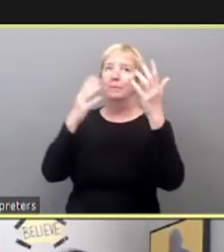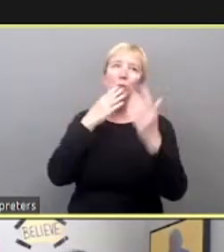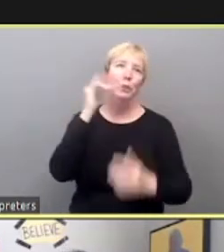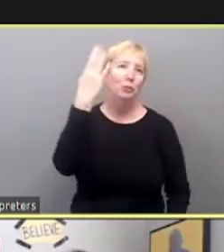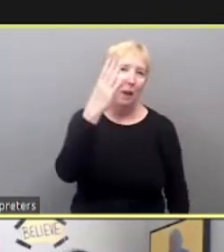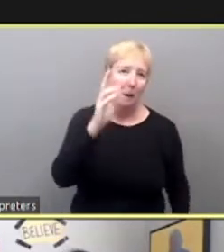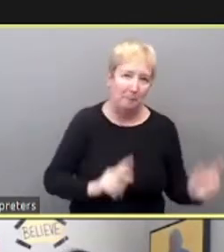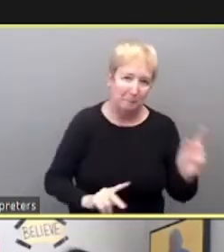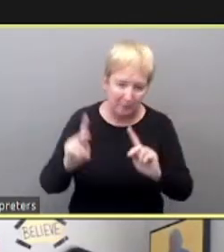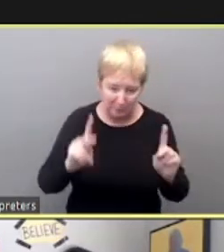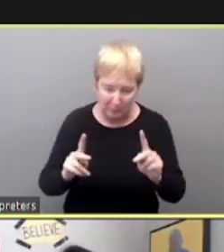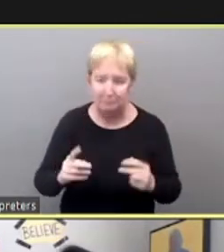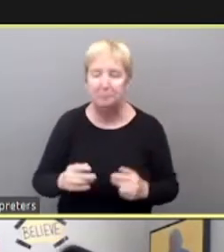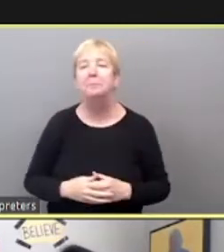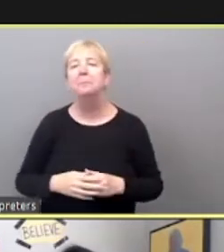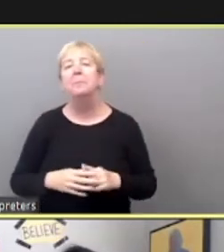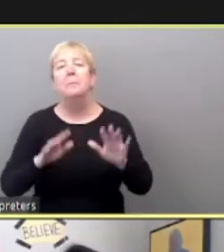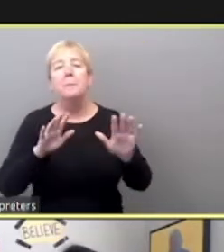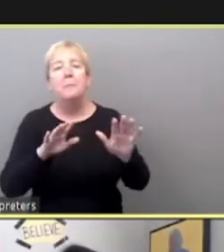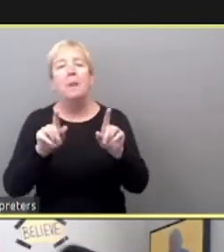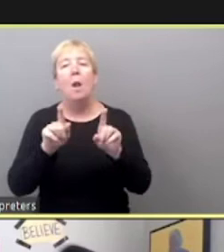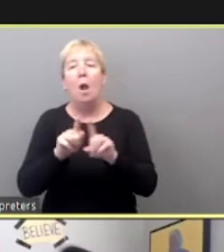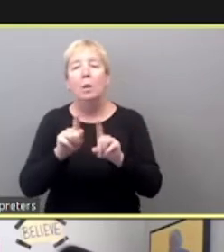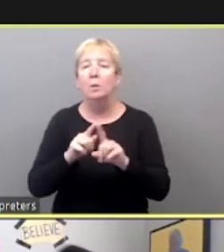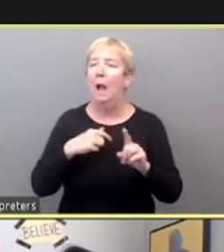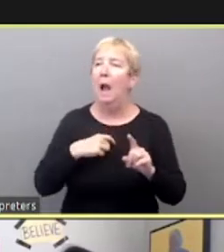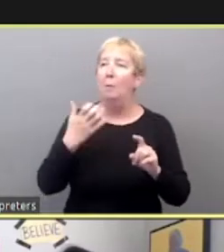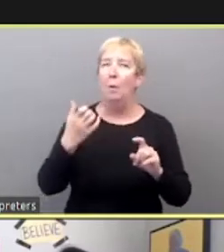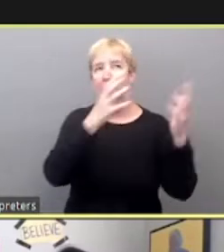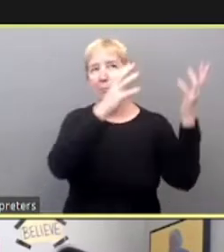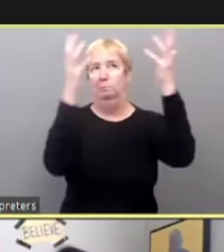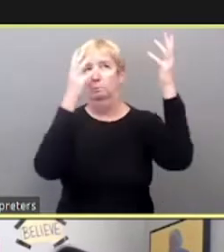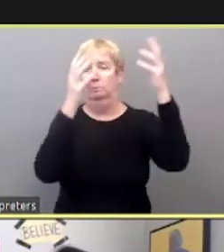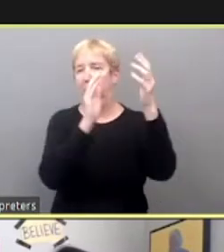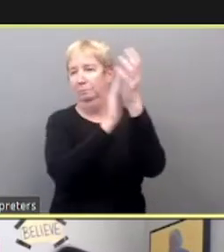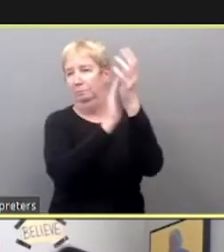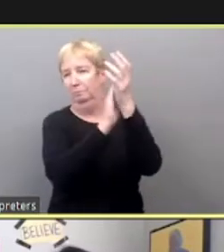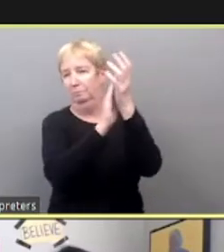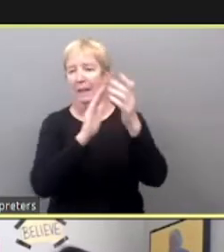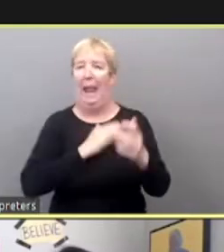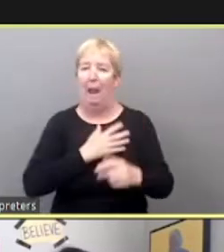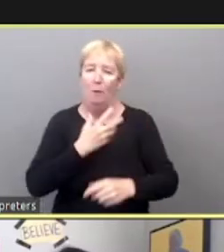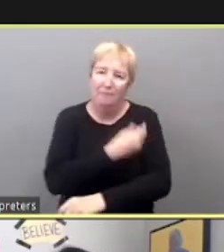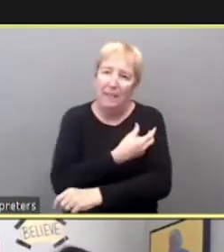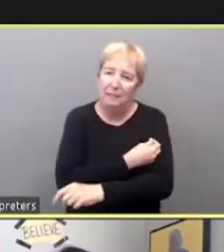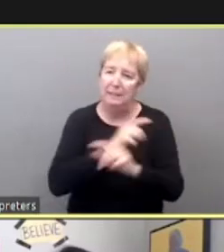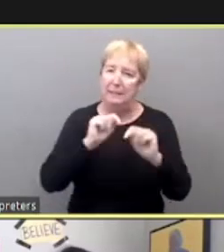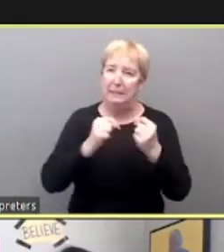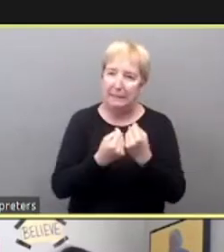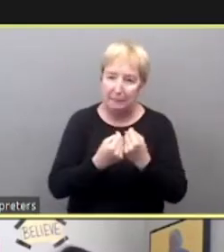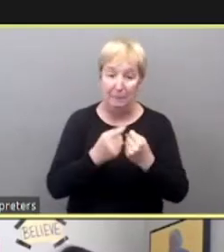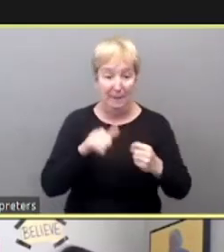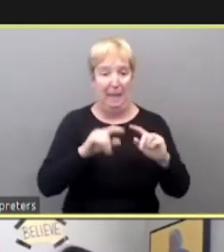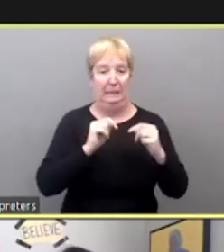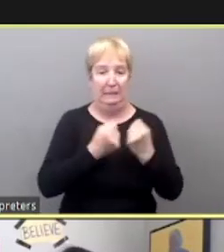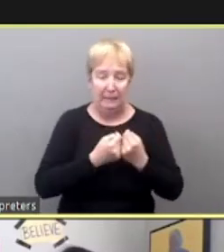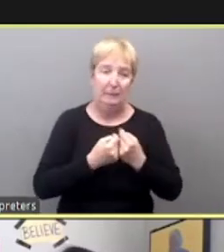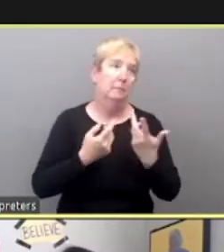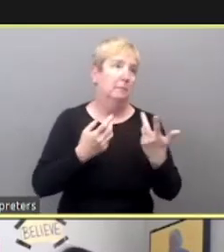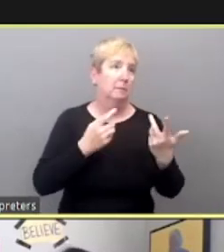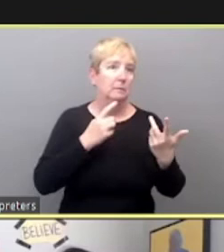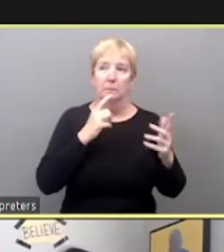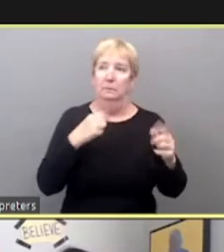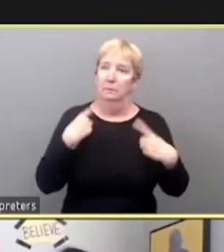turn over to, and I just also want to give a shout out to our amazing vaccine team that has been out there working all this data